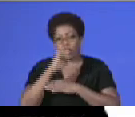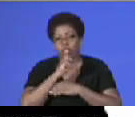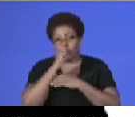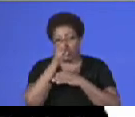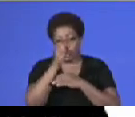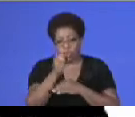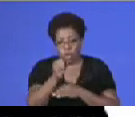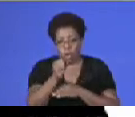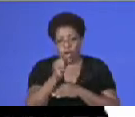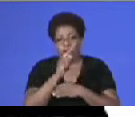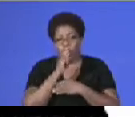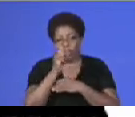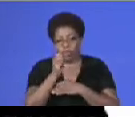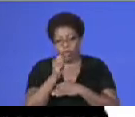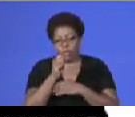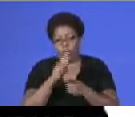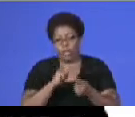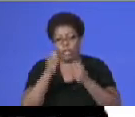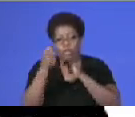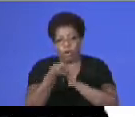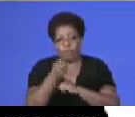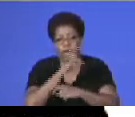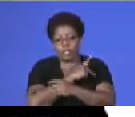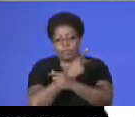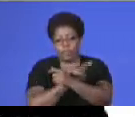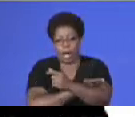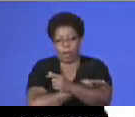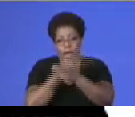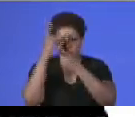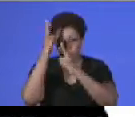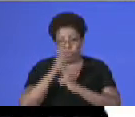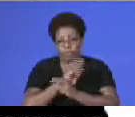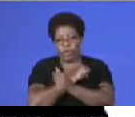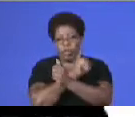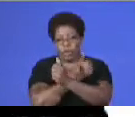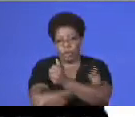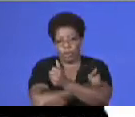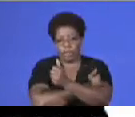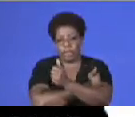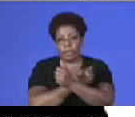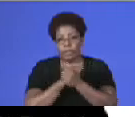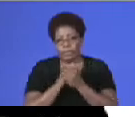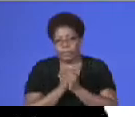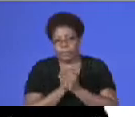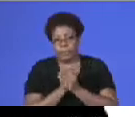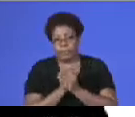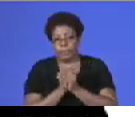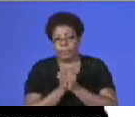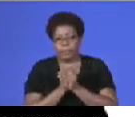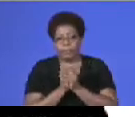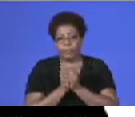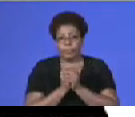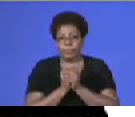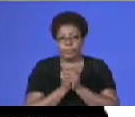authentic handover of power and reinforces respect for authority in naval tradition. Aldevis Munnings, ZNS Network News.